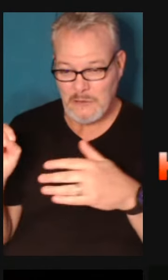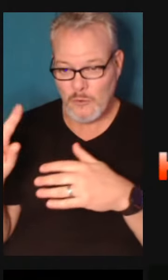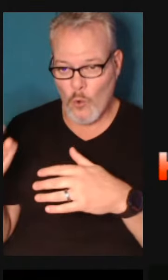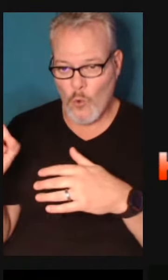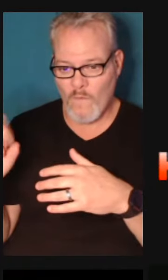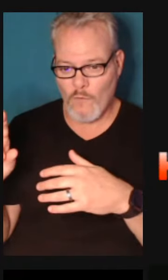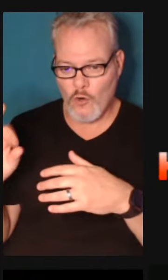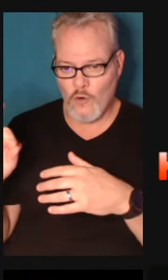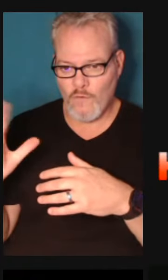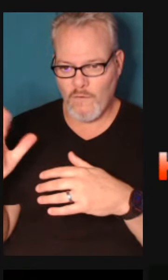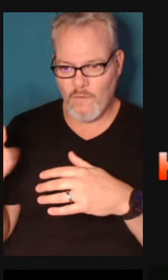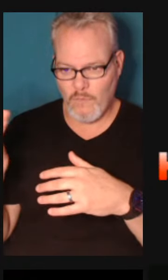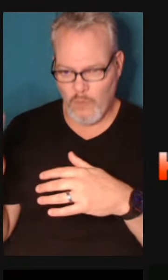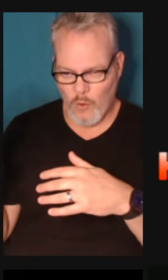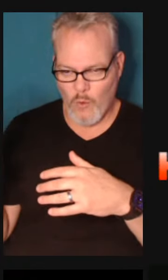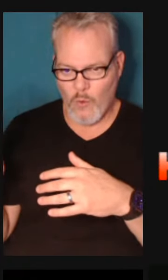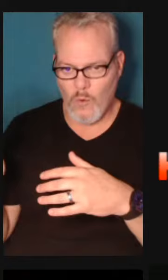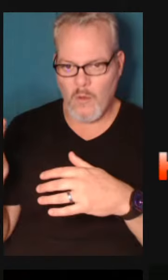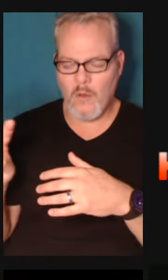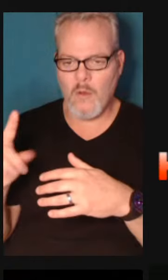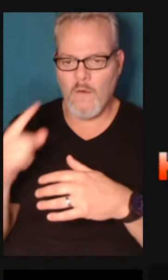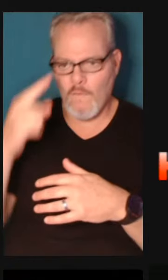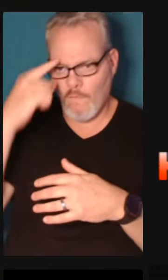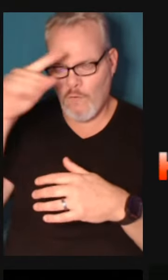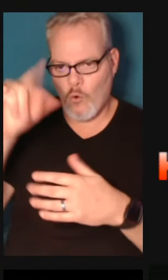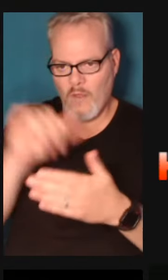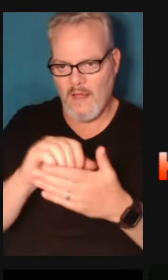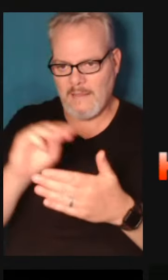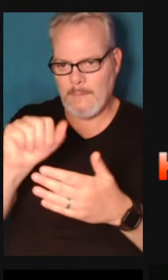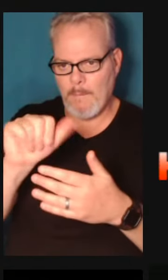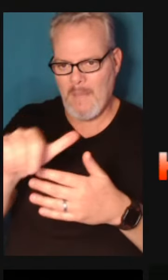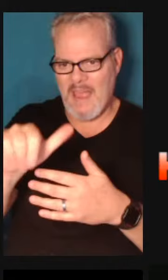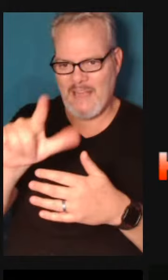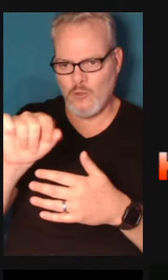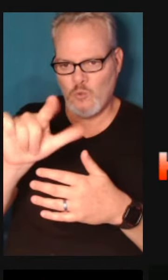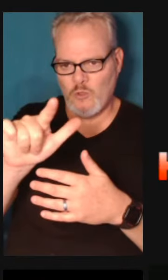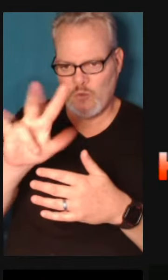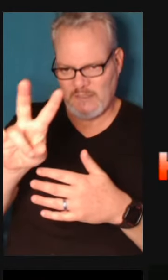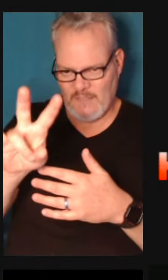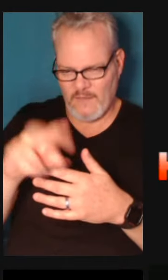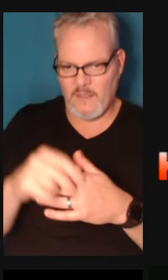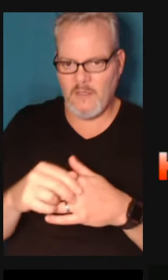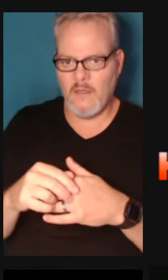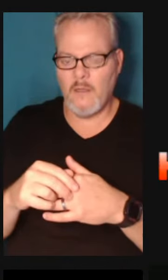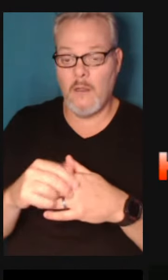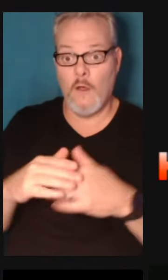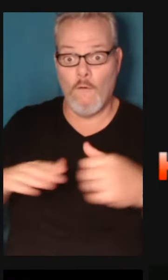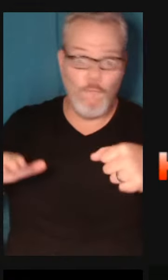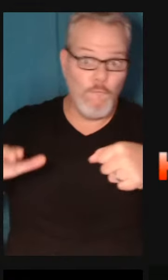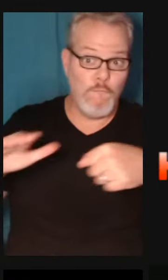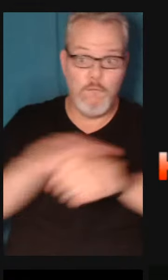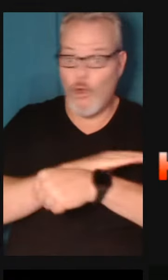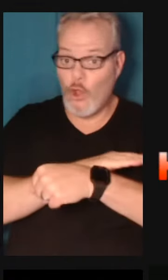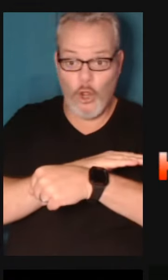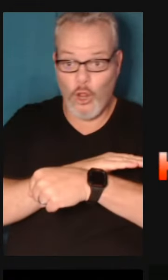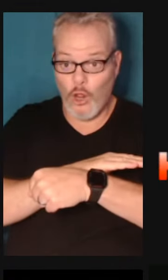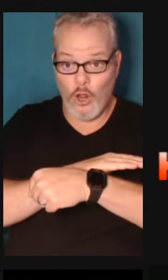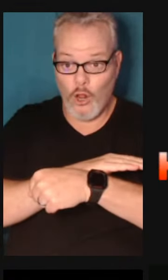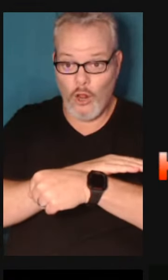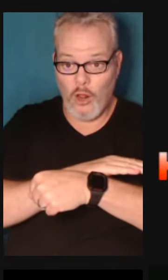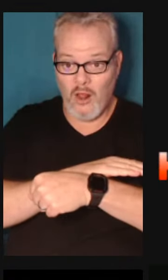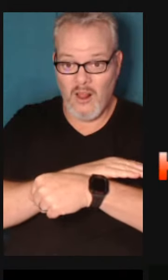above sea level, that would be May 2027. And if you're looking at the full volume loss, that was